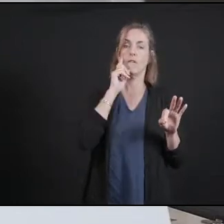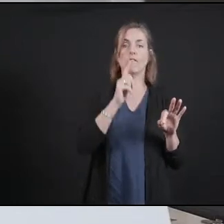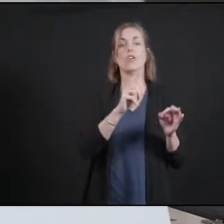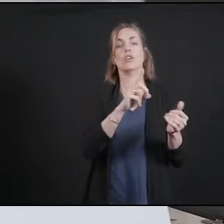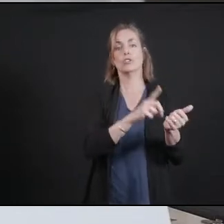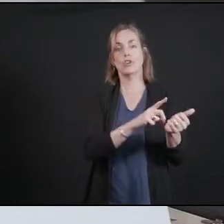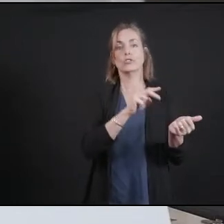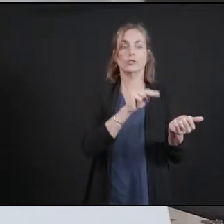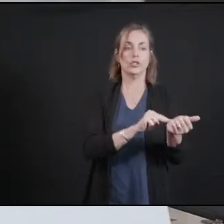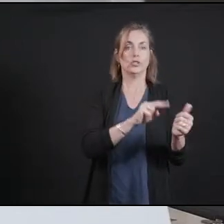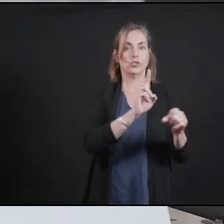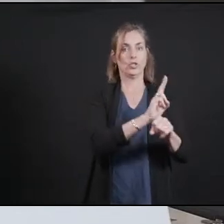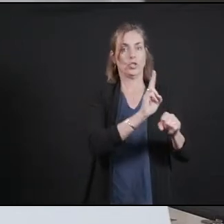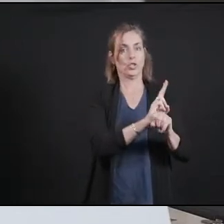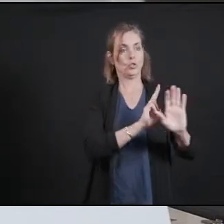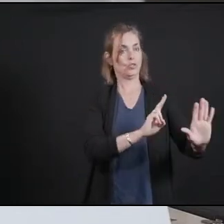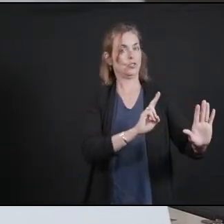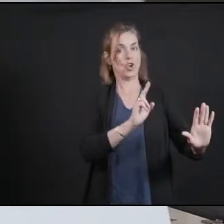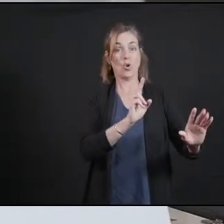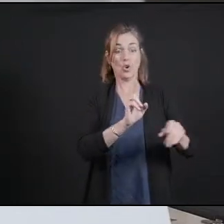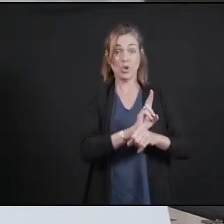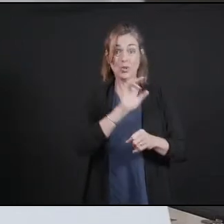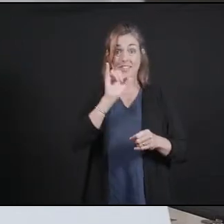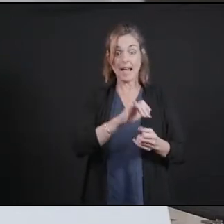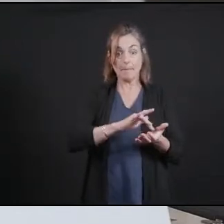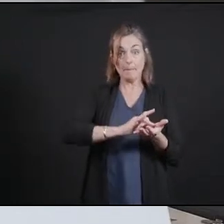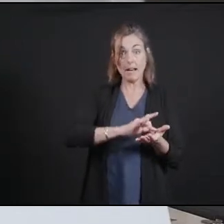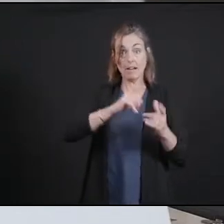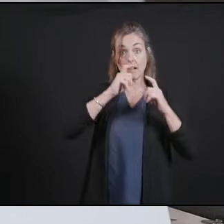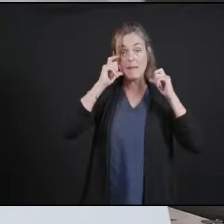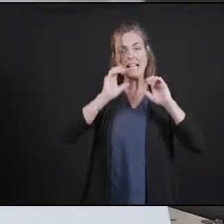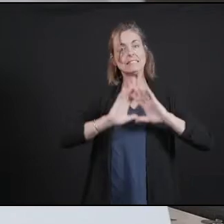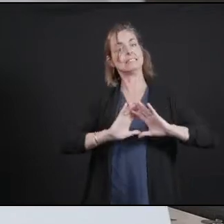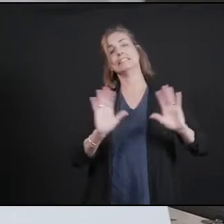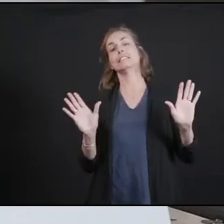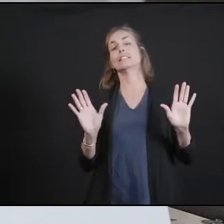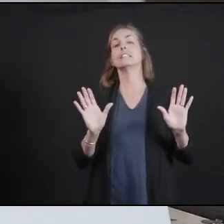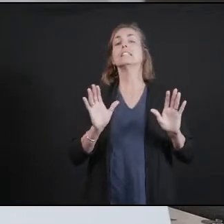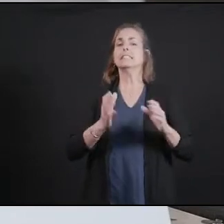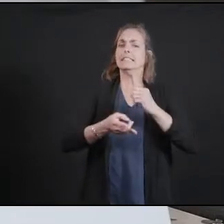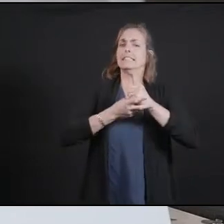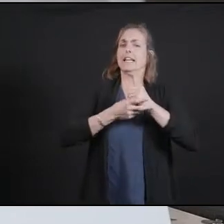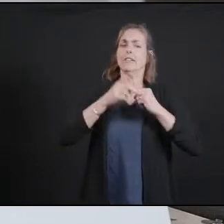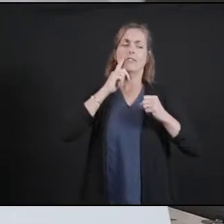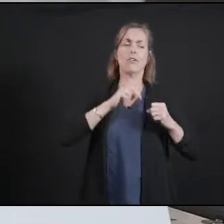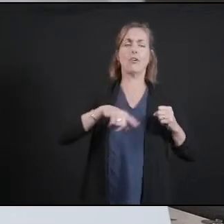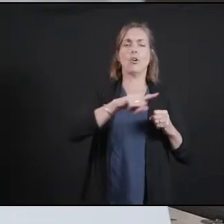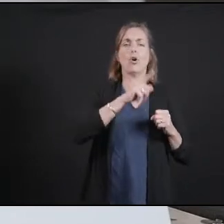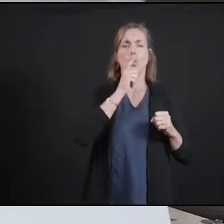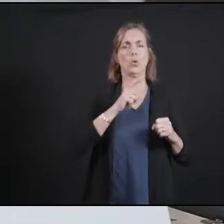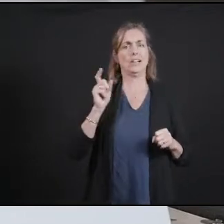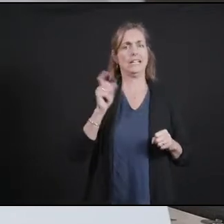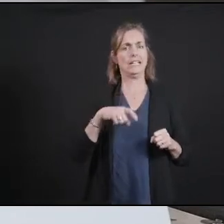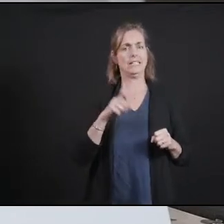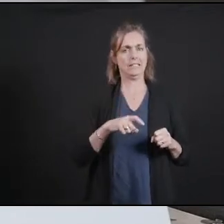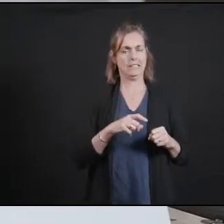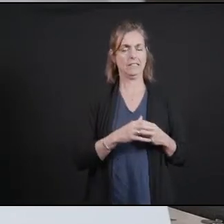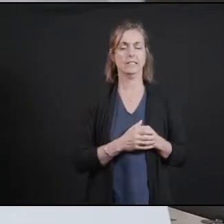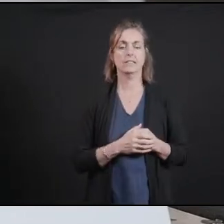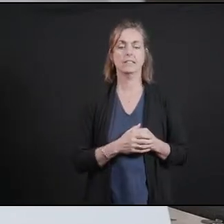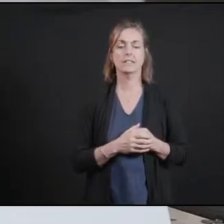for protecting you from contracting the virus to yourself or to others. The cloth face coverings recommended are